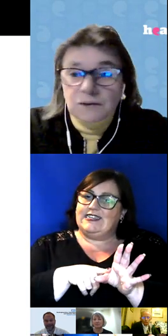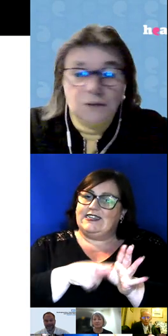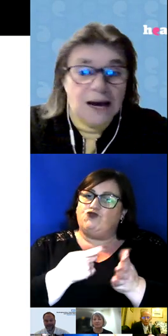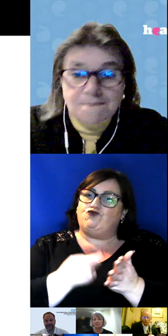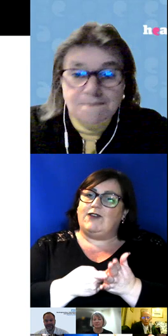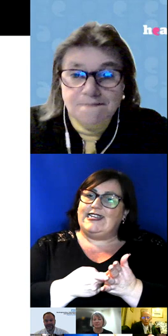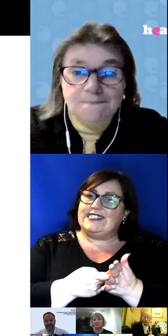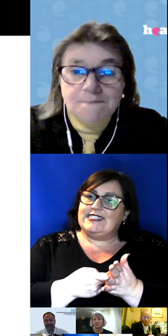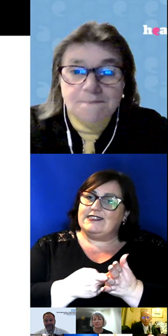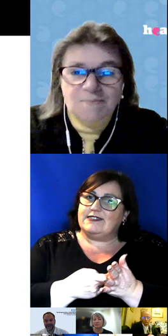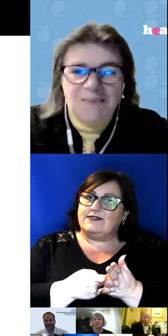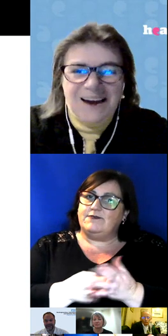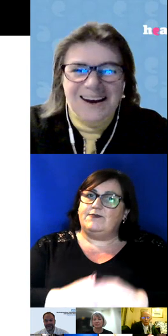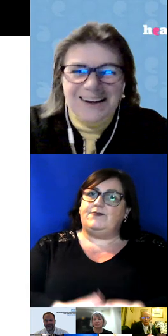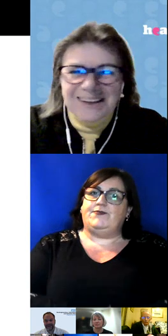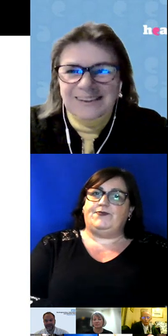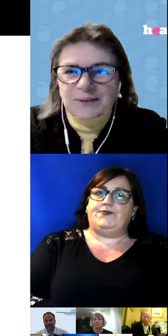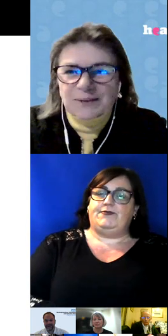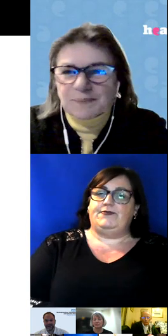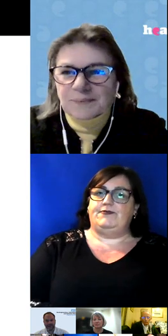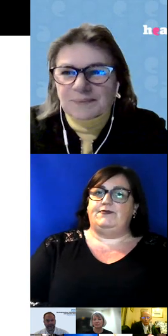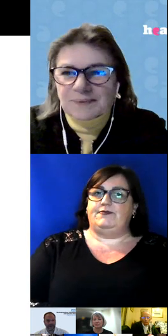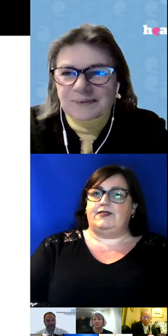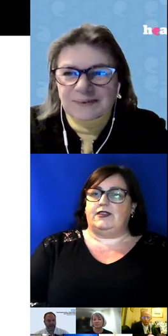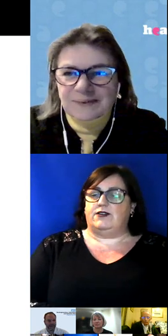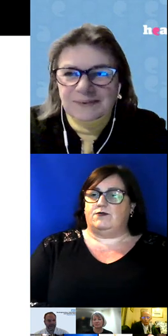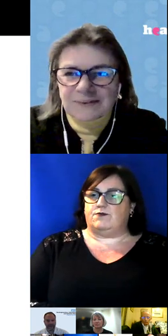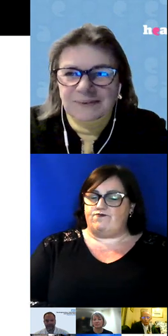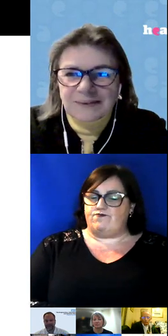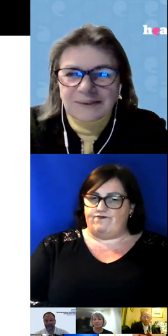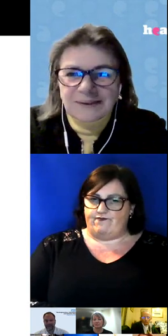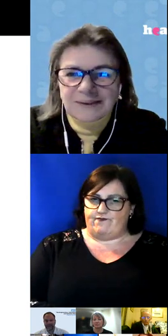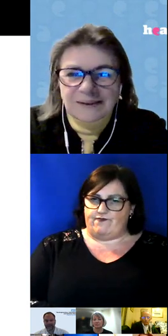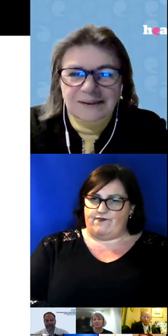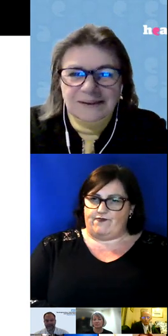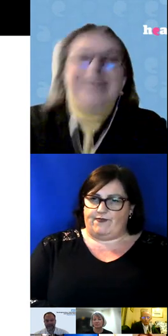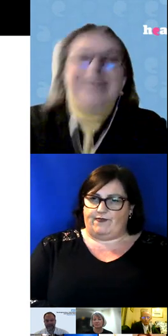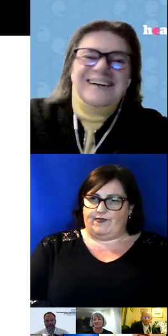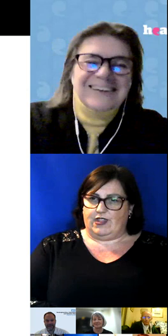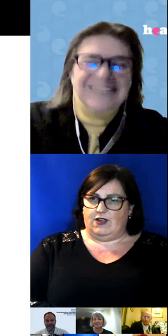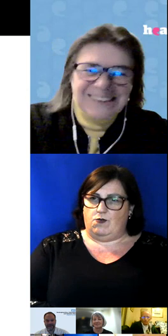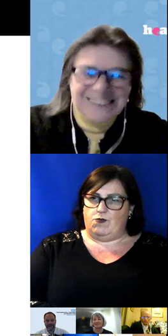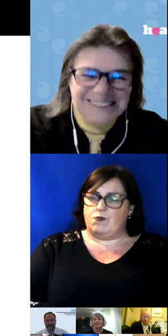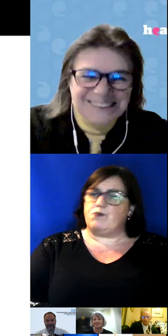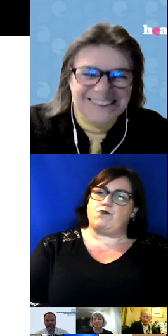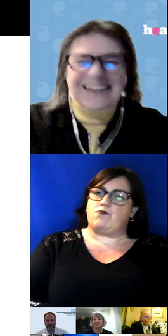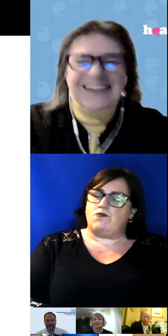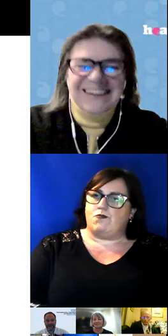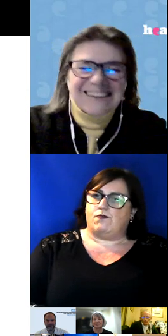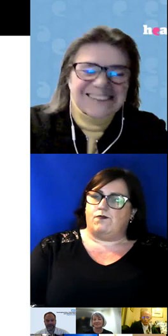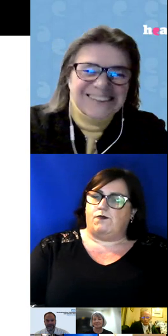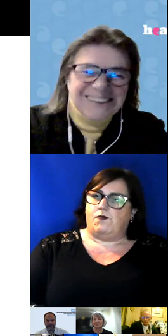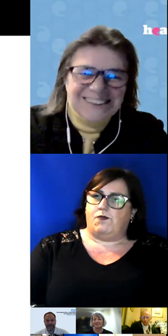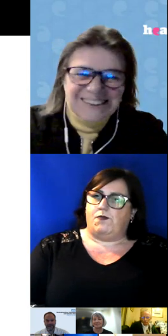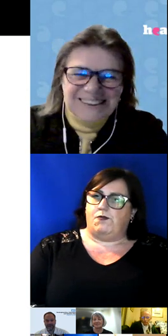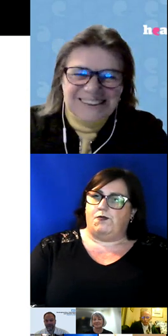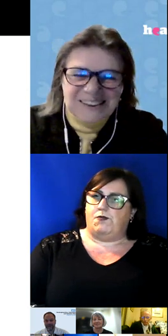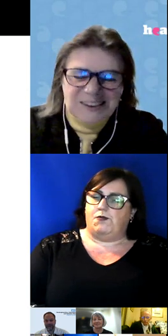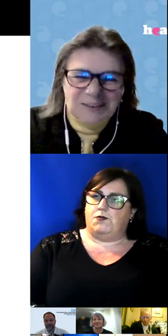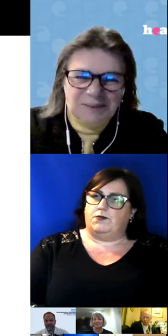Tracy, are you there? Yes, I am. Thanks, Ross. Hi. I'm just going to try and take my hand down now. I'll do that later. I